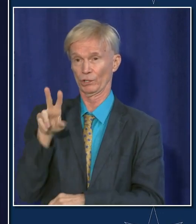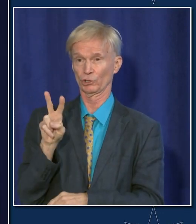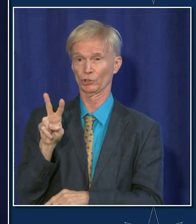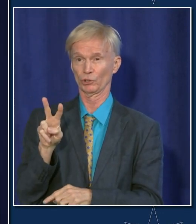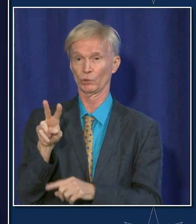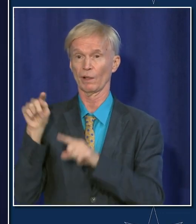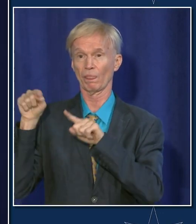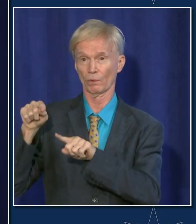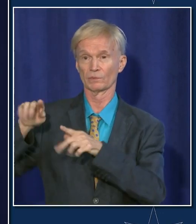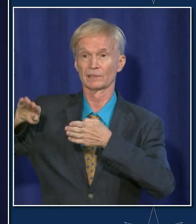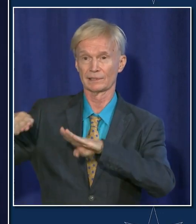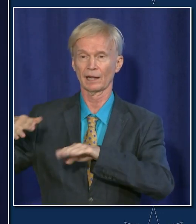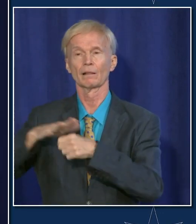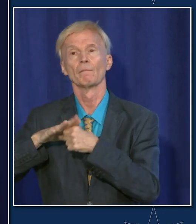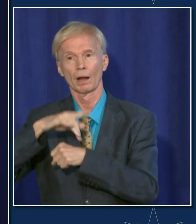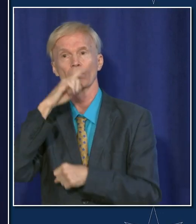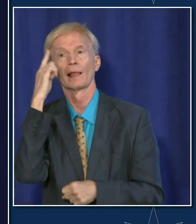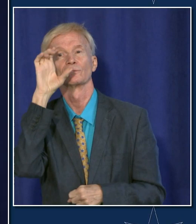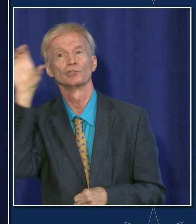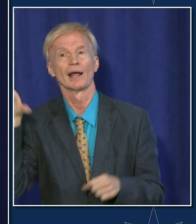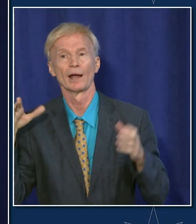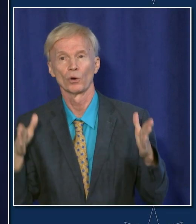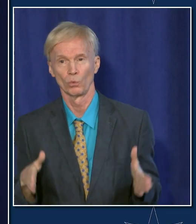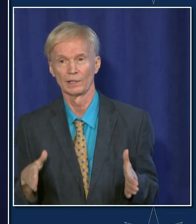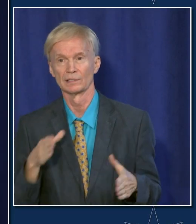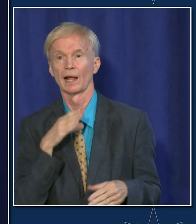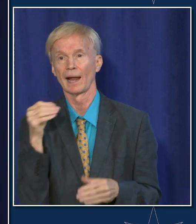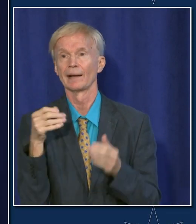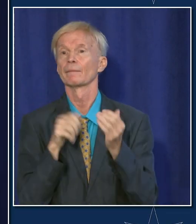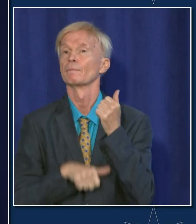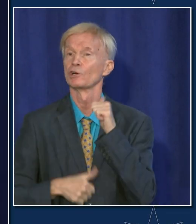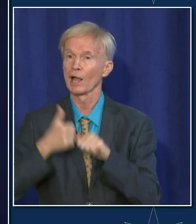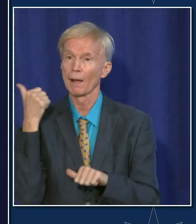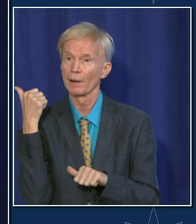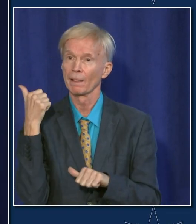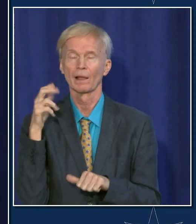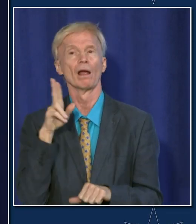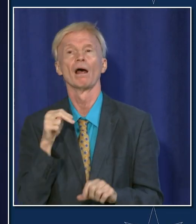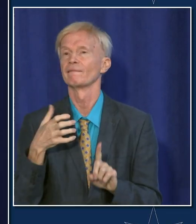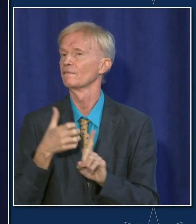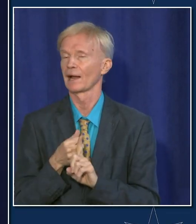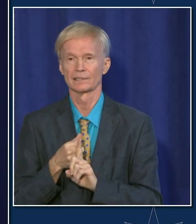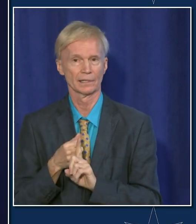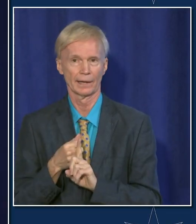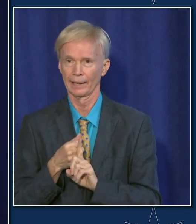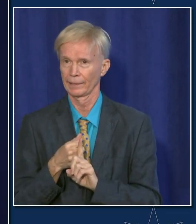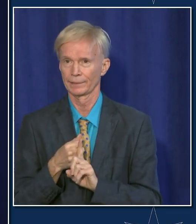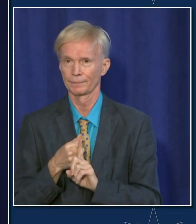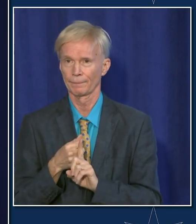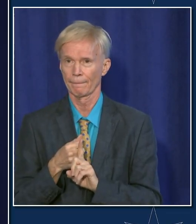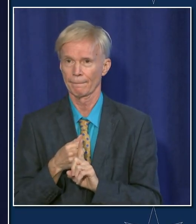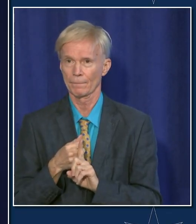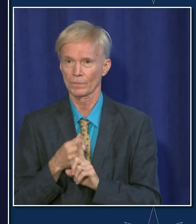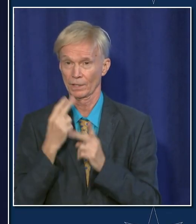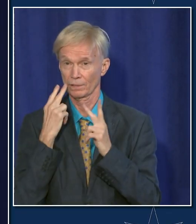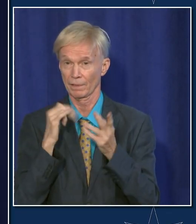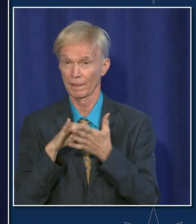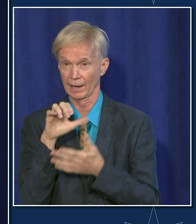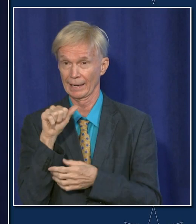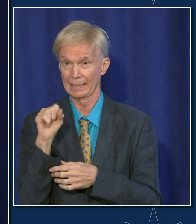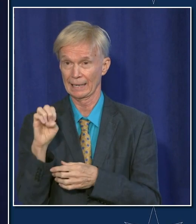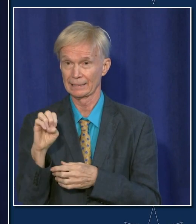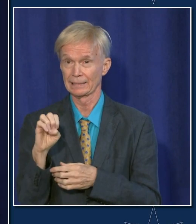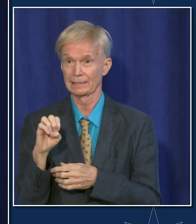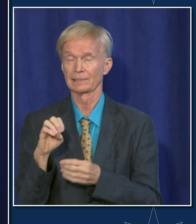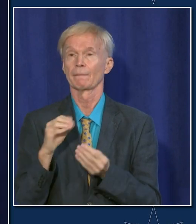those deaths are among Black Chicagoans, and again, predominantly unvaccinated. Where we look at that case rate by